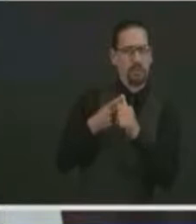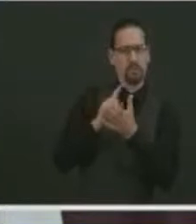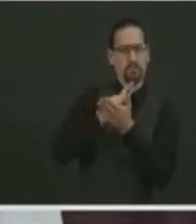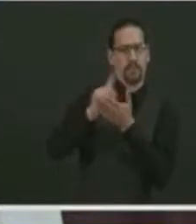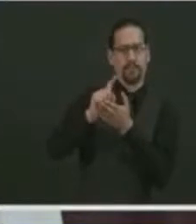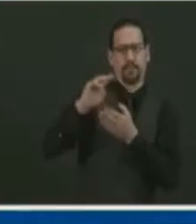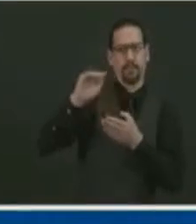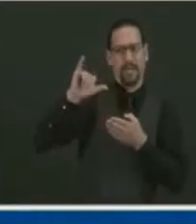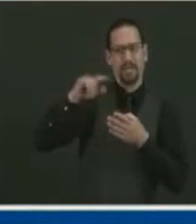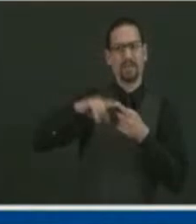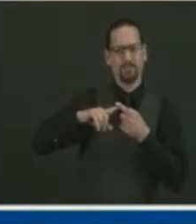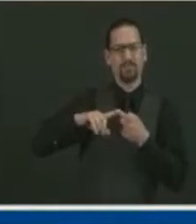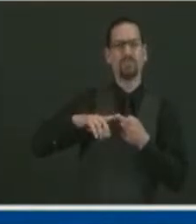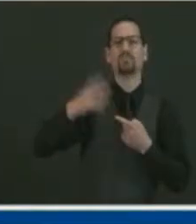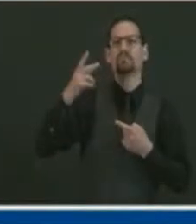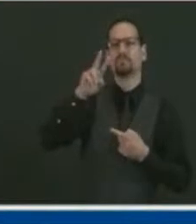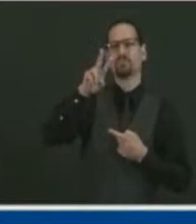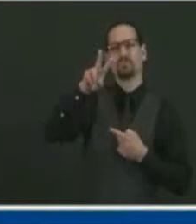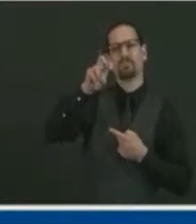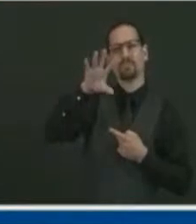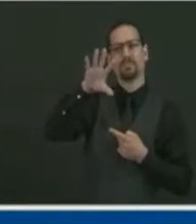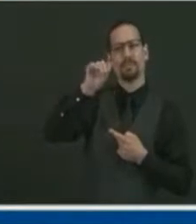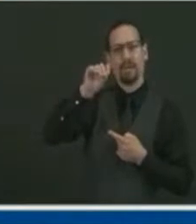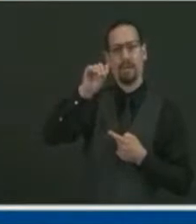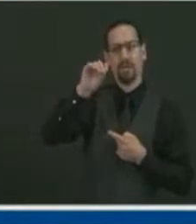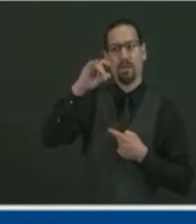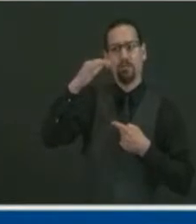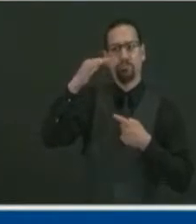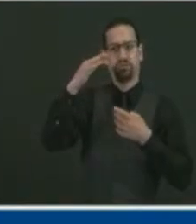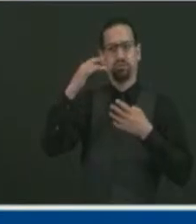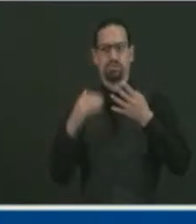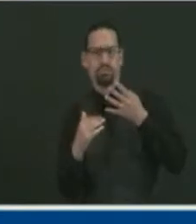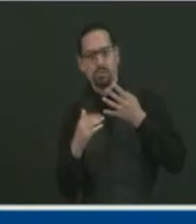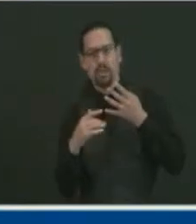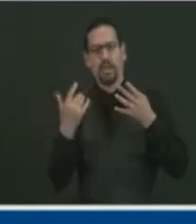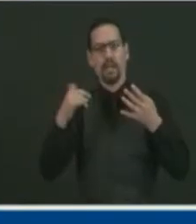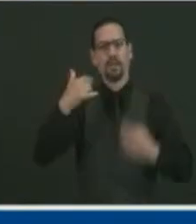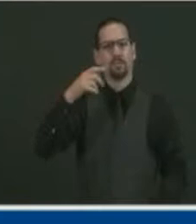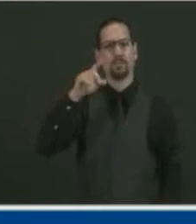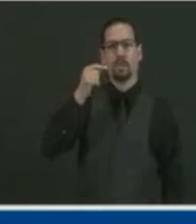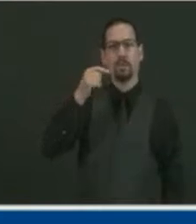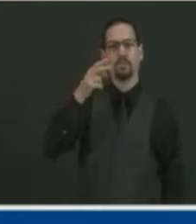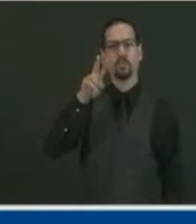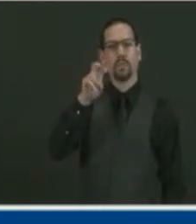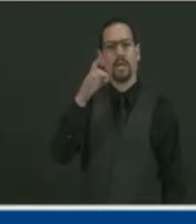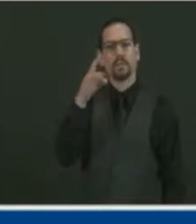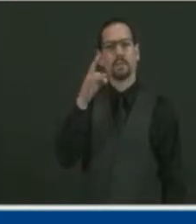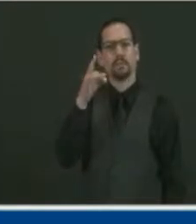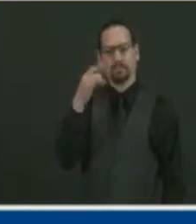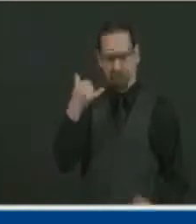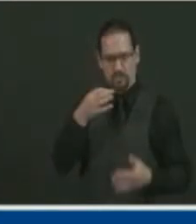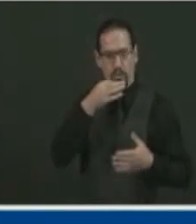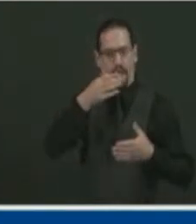at 218. So that's just about a 40% decrease in hospitalizations.